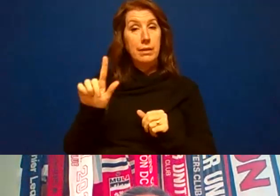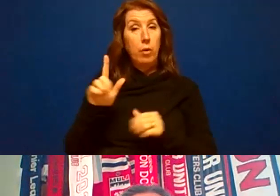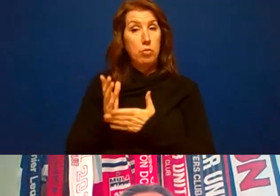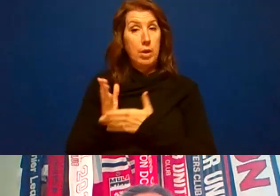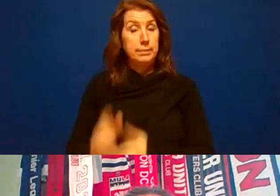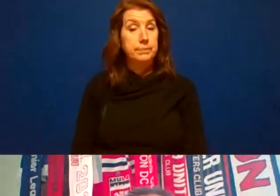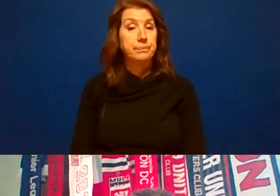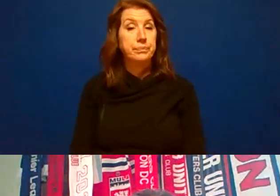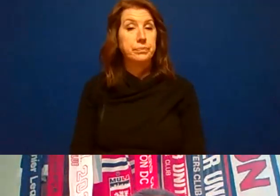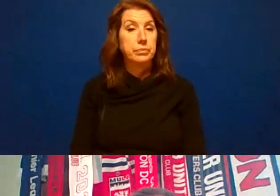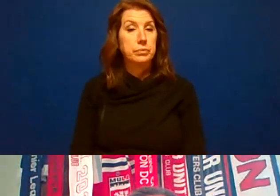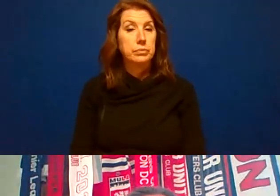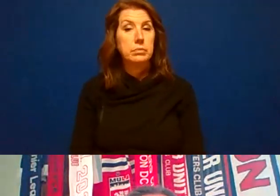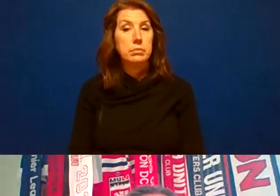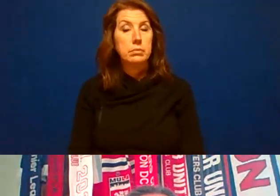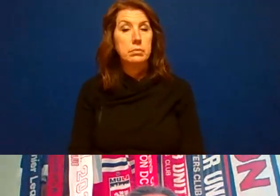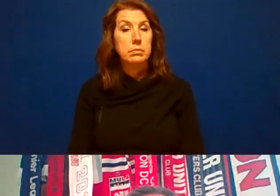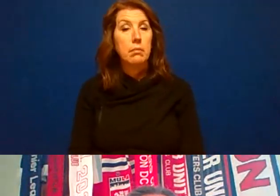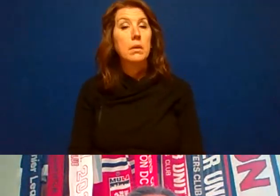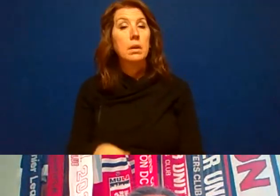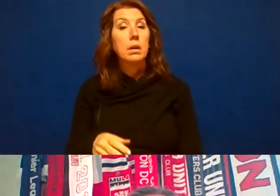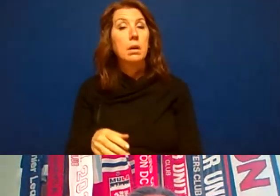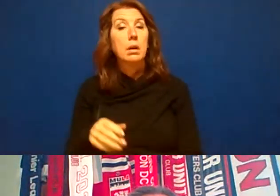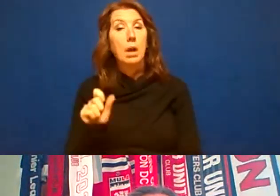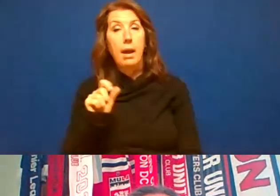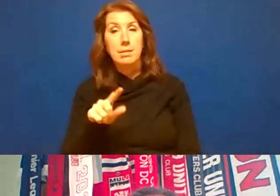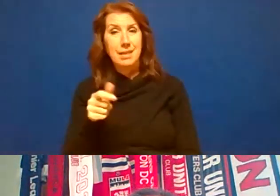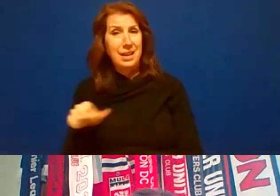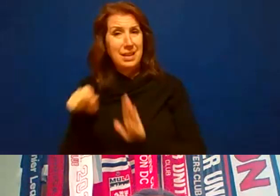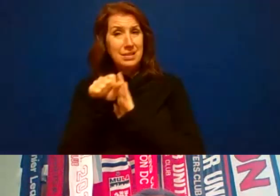Is there any state that is doing this well?